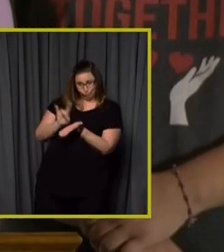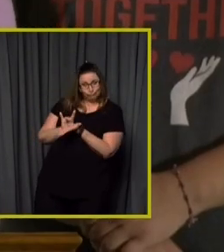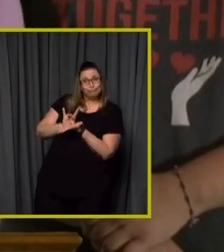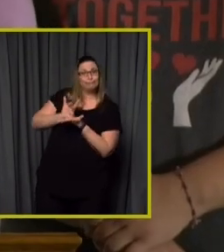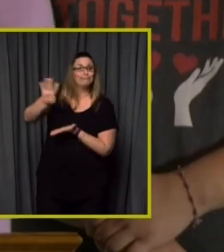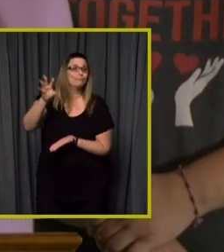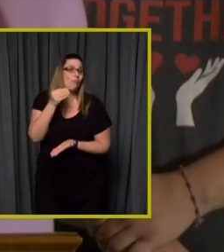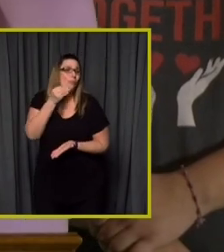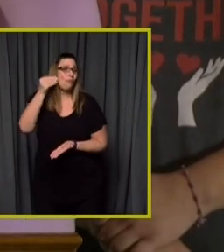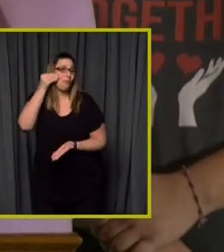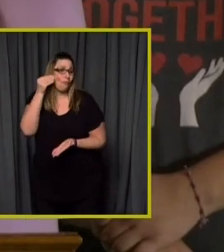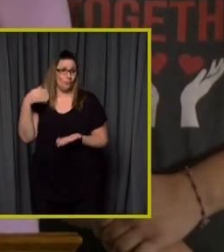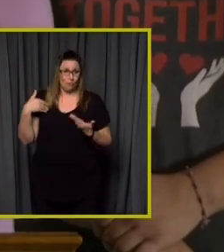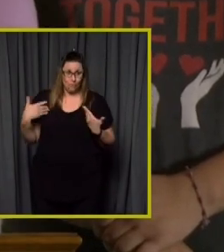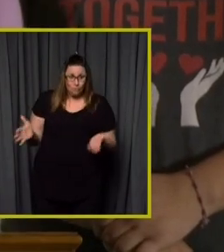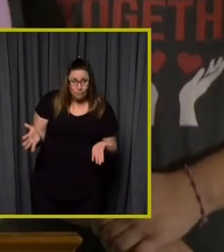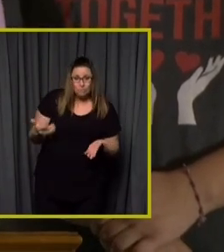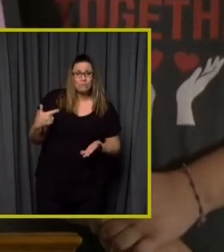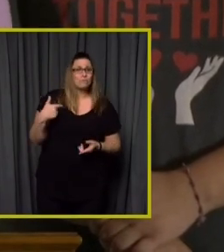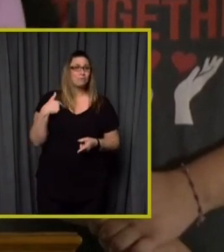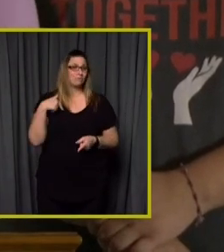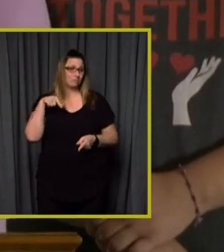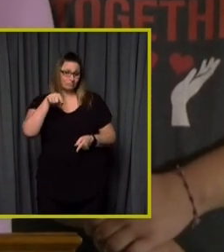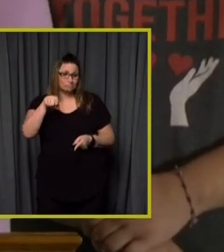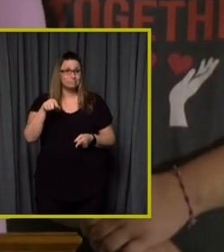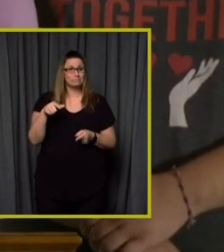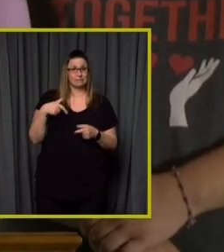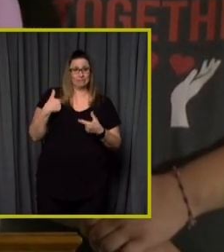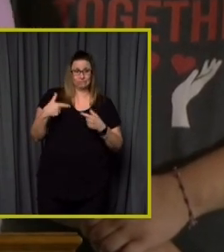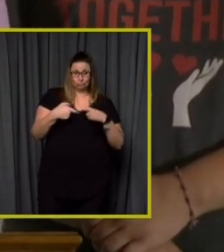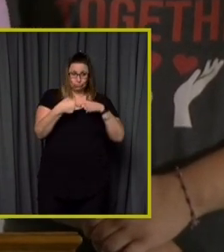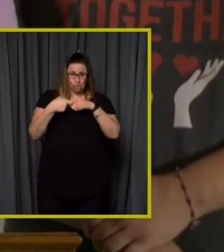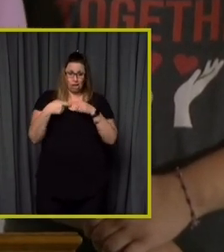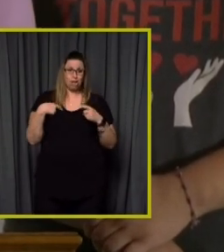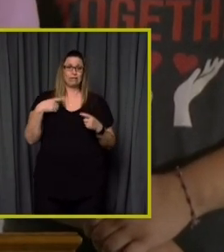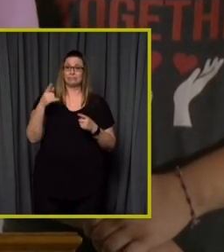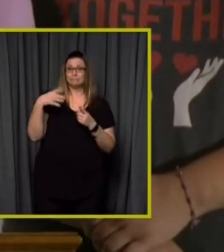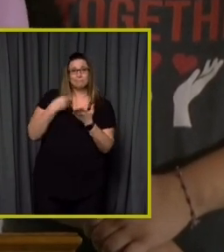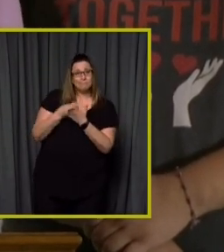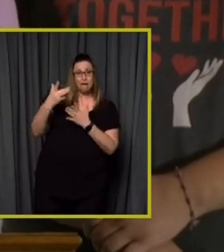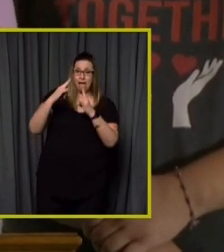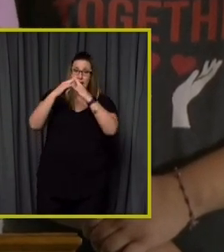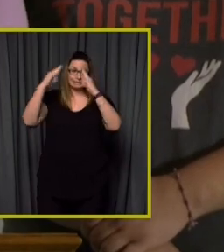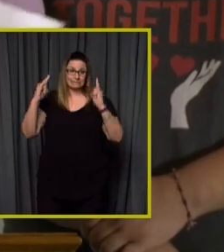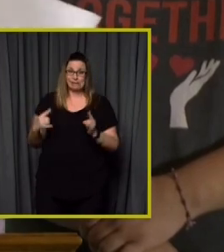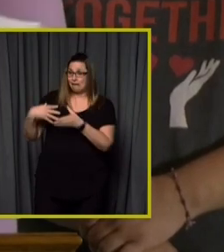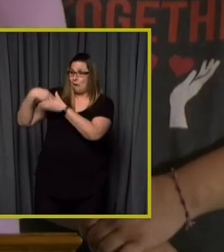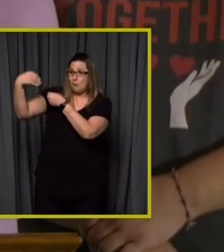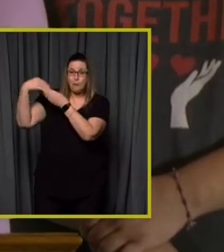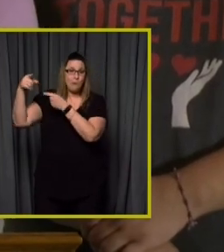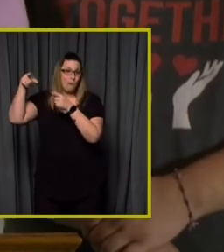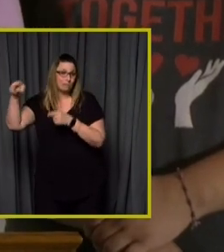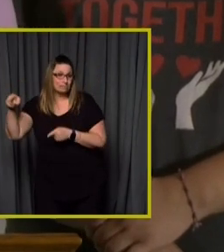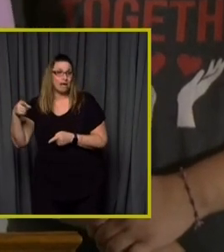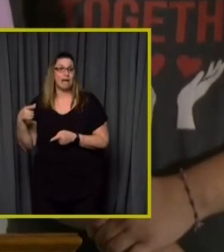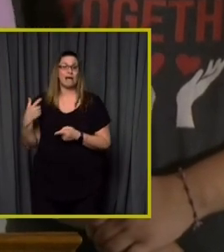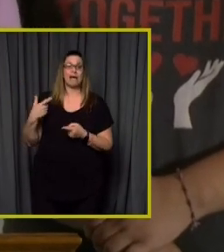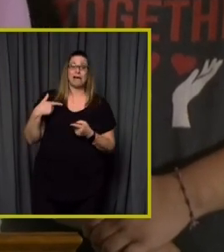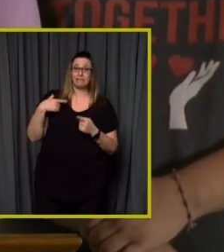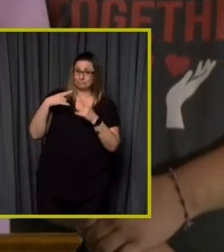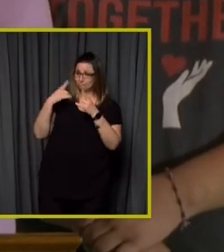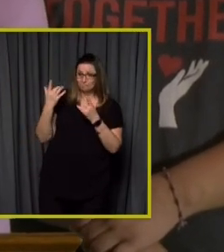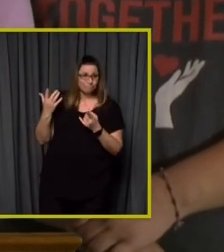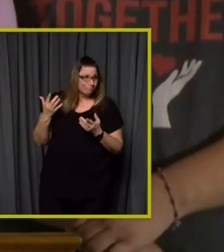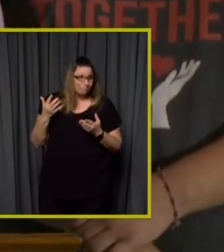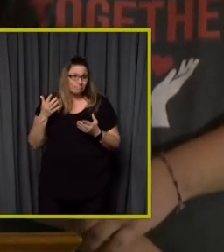downtown Charleston to Meeting and Lee Street, where we bought another tent to live in, and prayed that the walls wouldn't shake